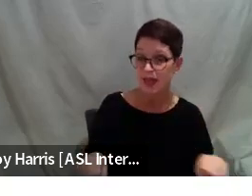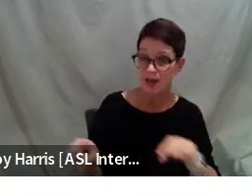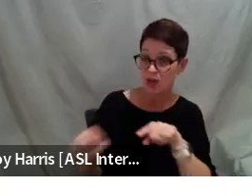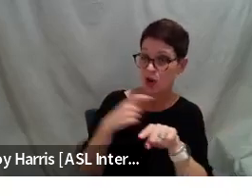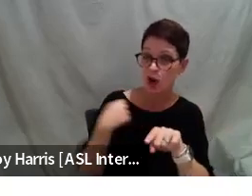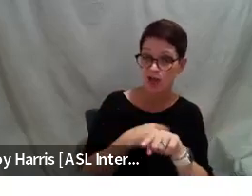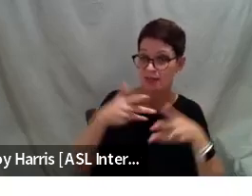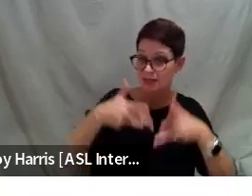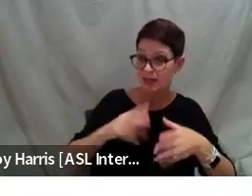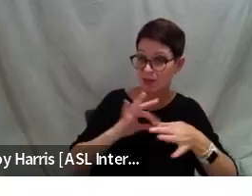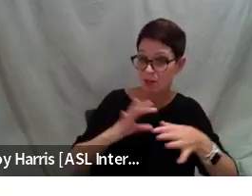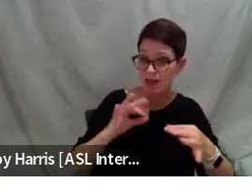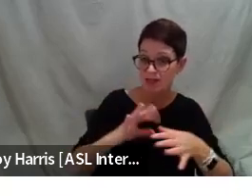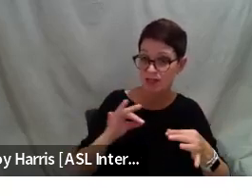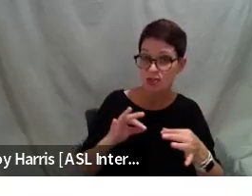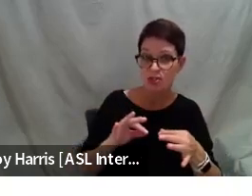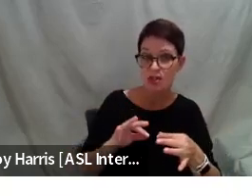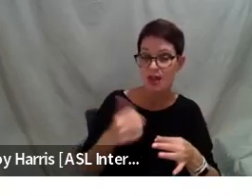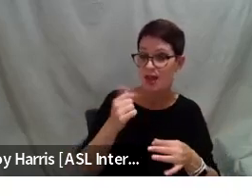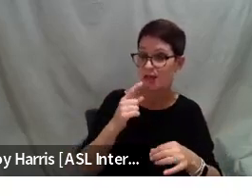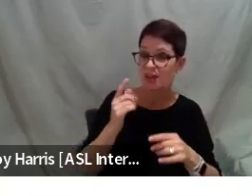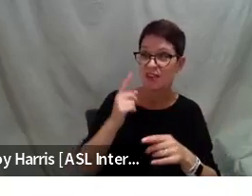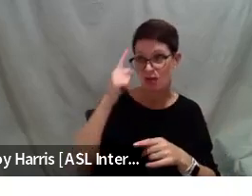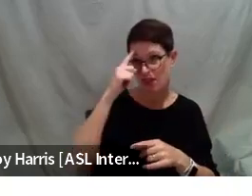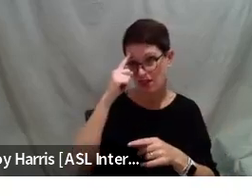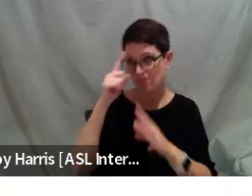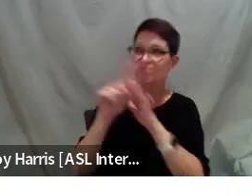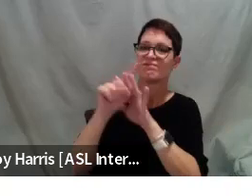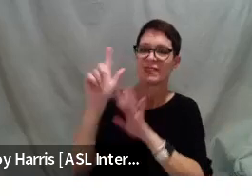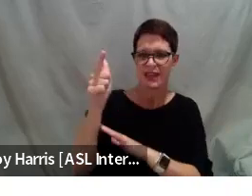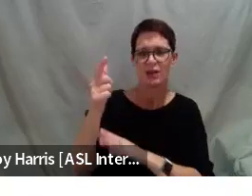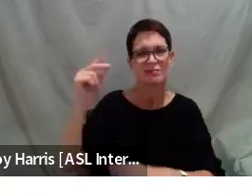call and leave us a message if you think of any questions after this is over.